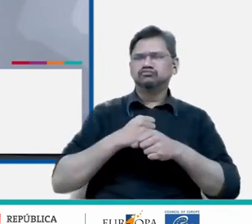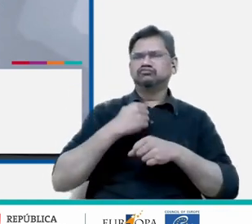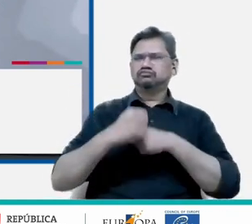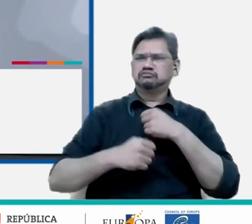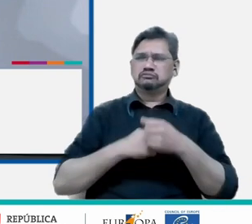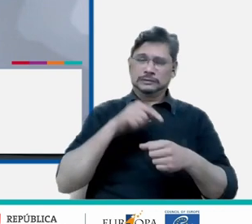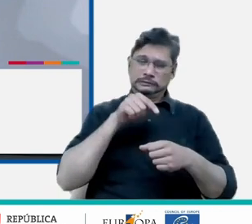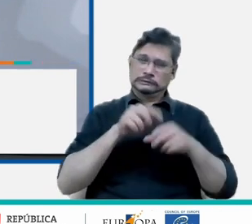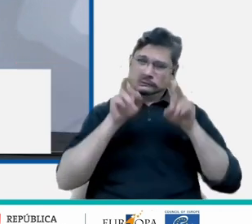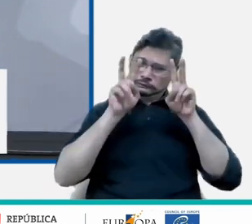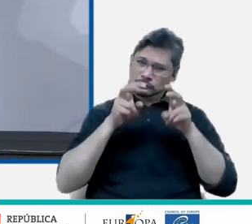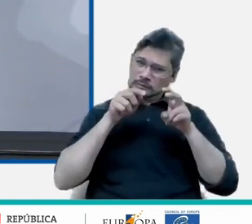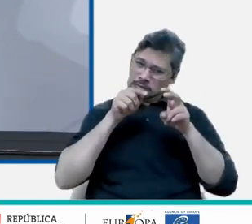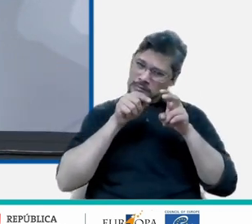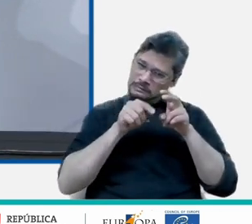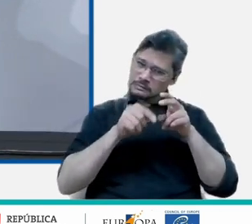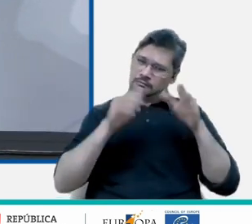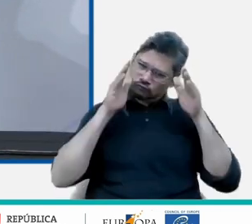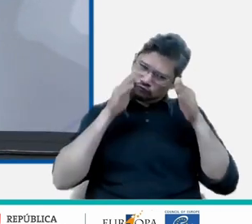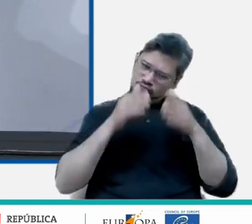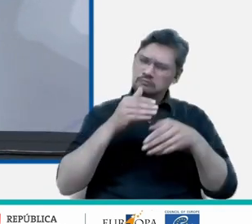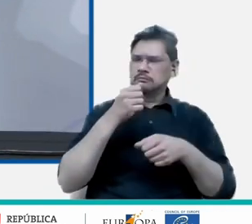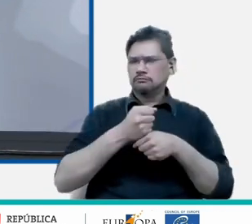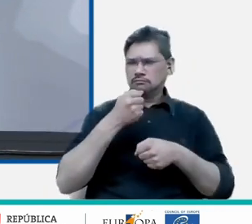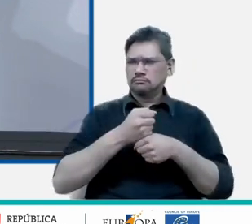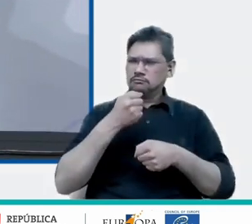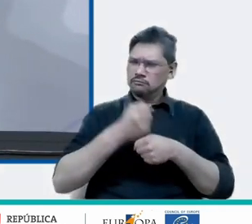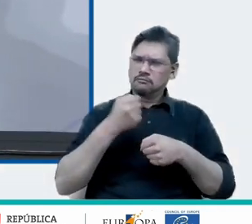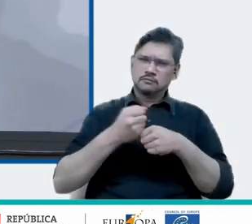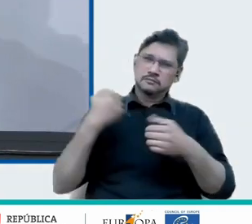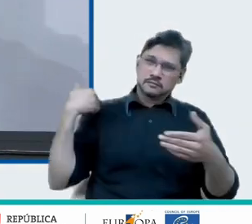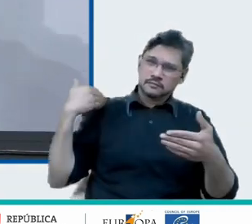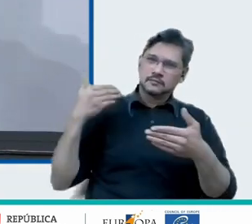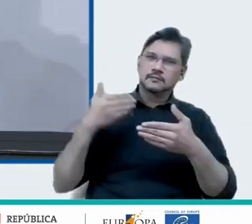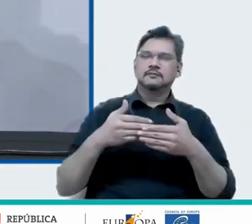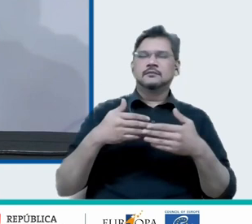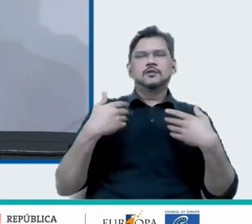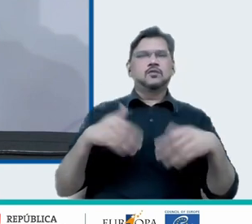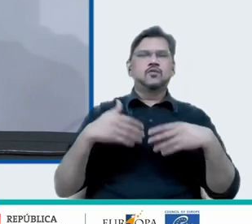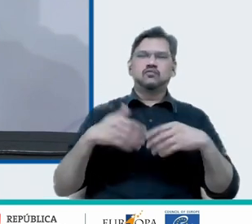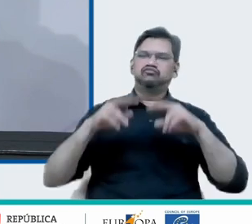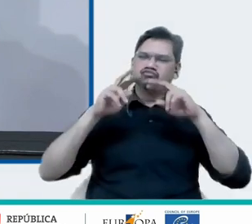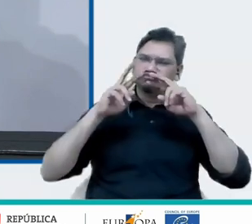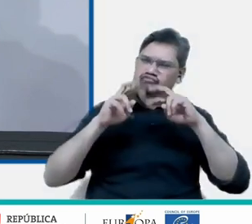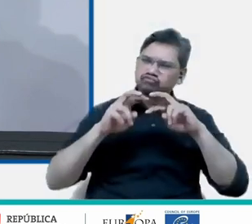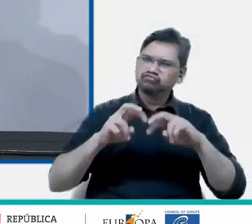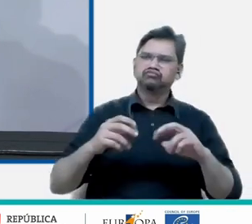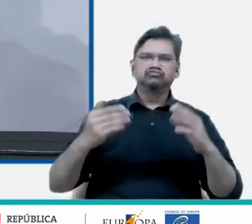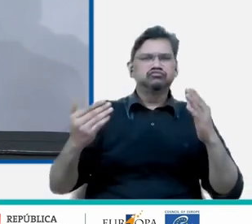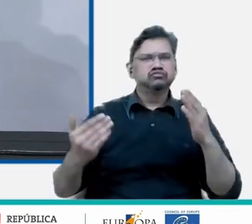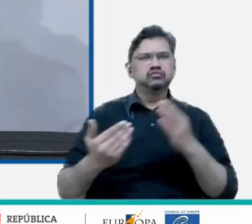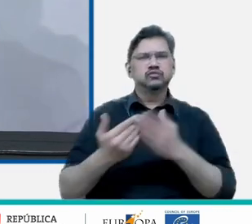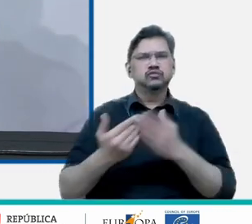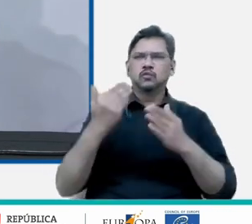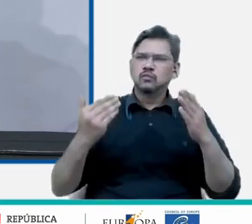gone through a large number of research and innovation projects and processes and have developed a number